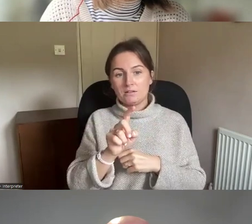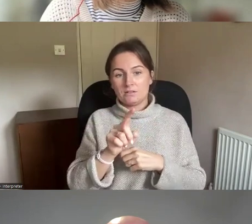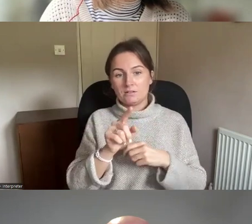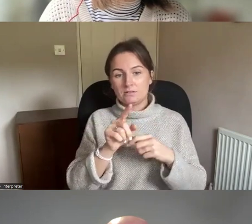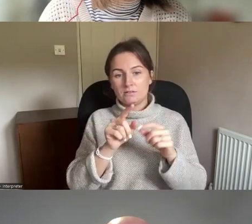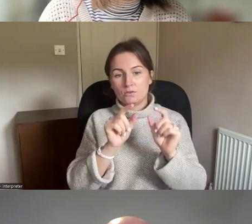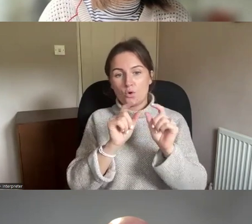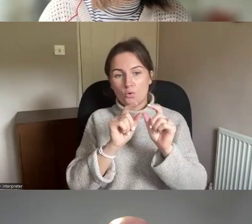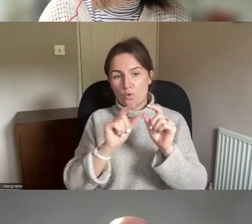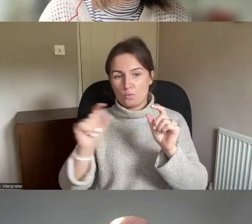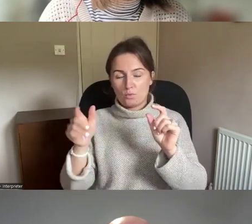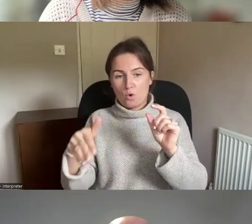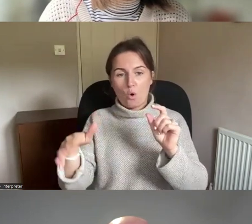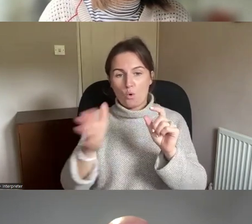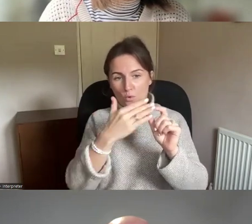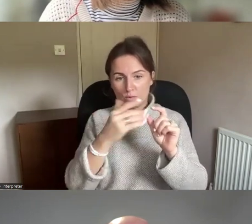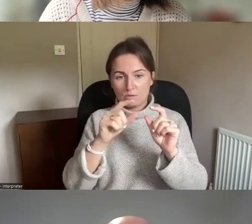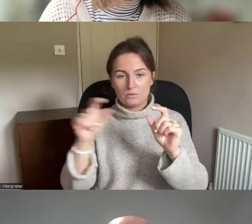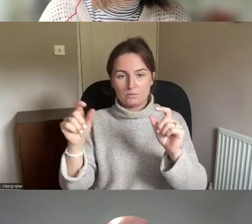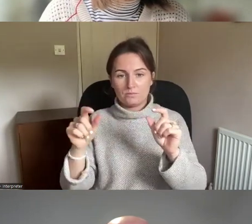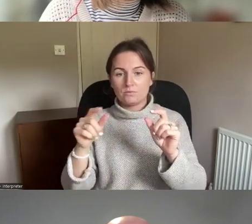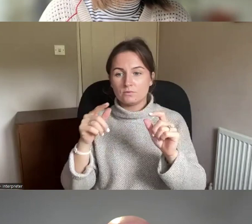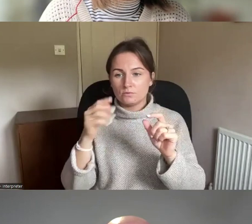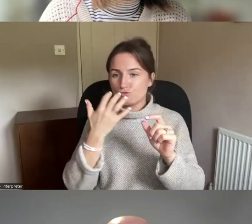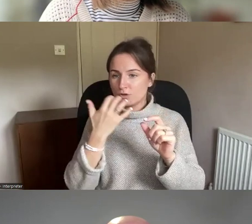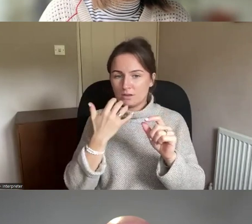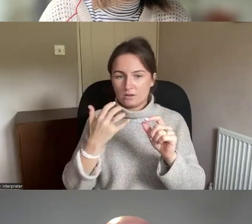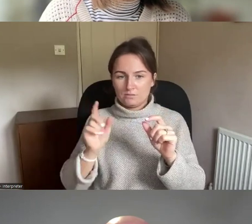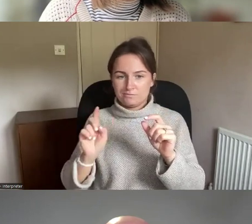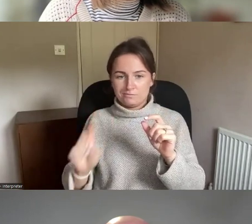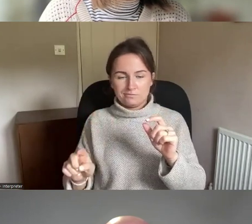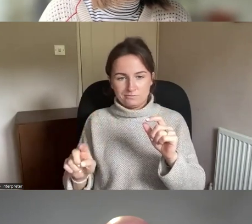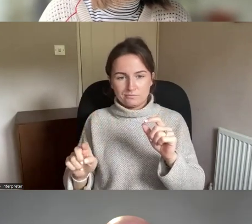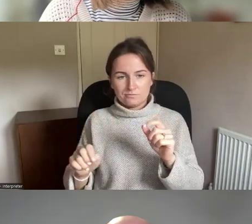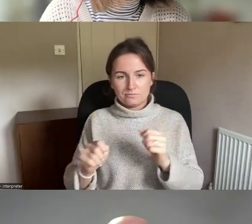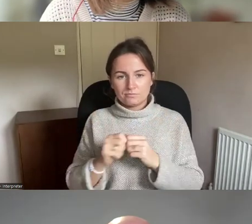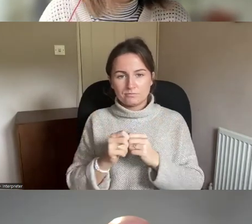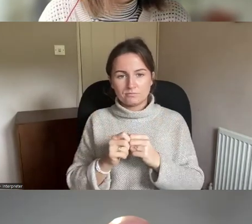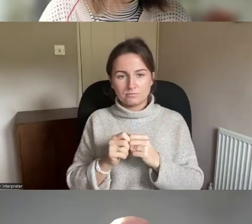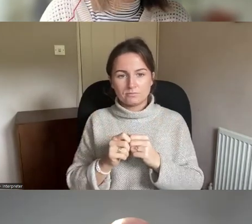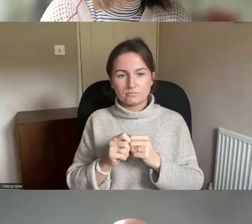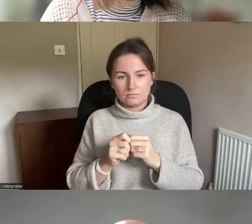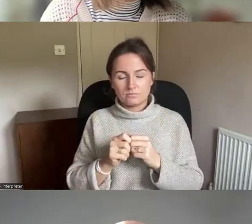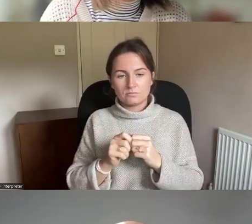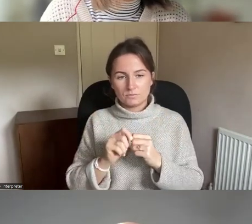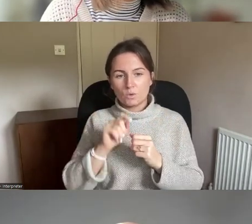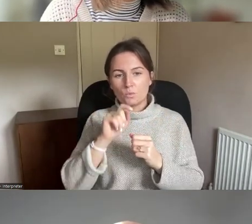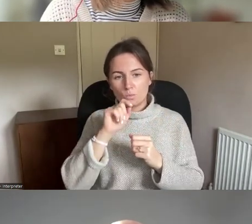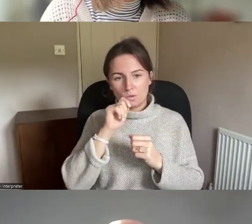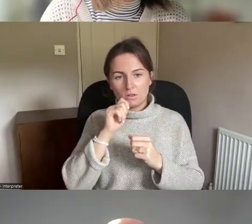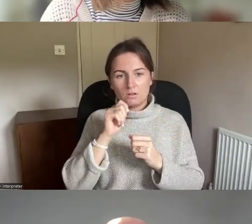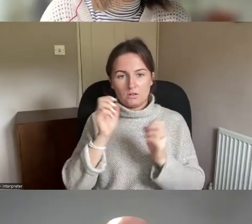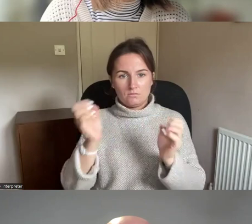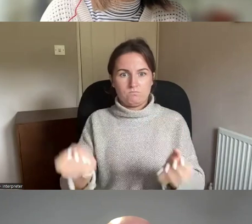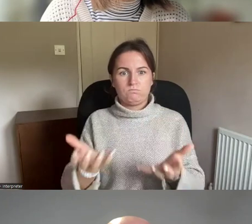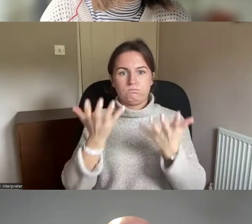places. And then you would click View Custom Areas. And this is going to populate the entire England map with all